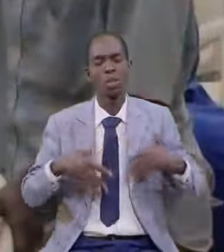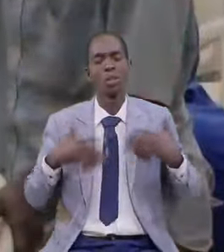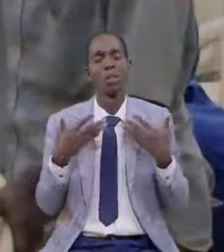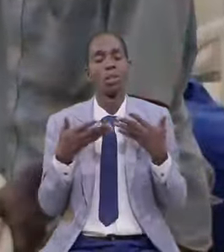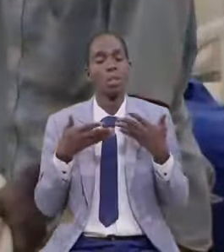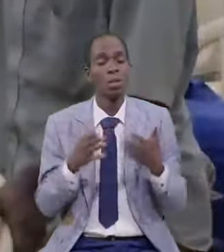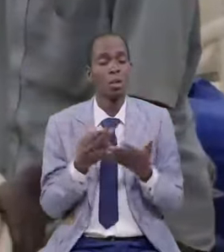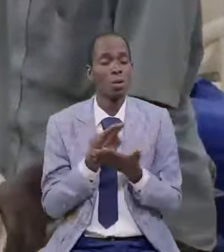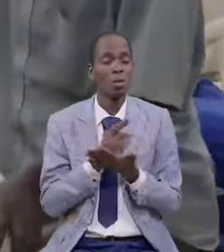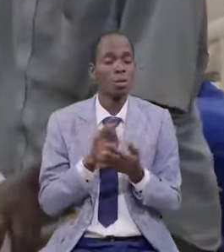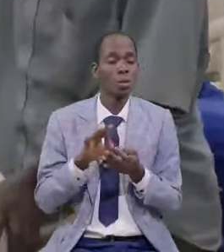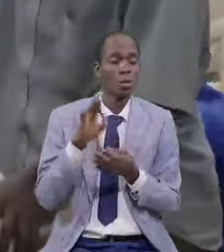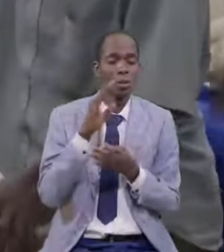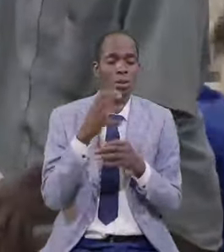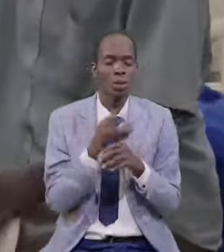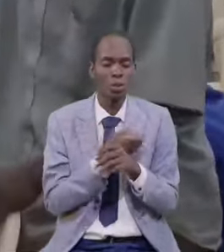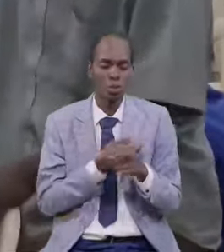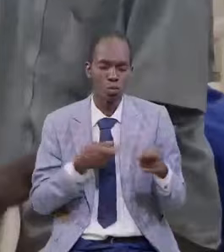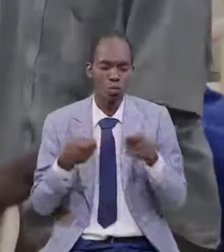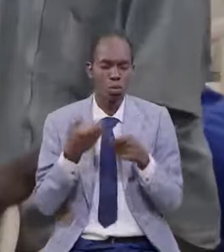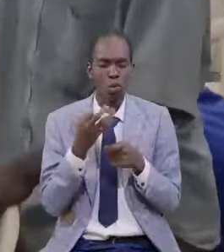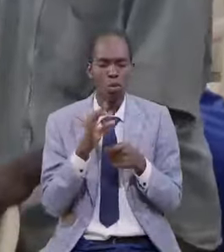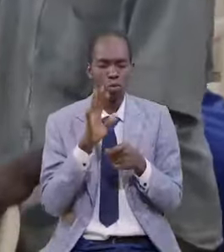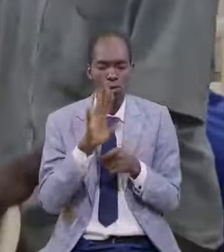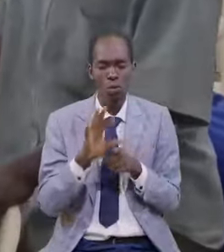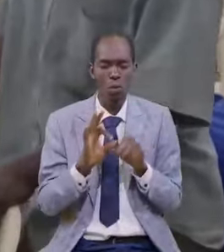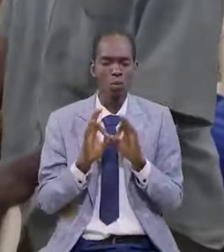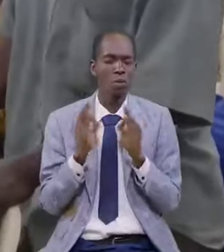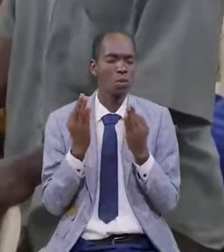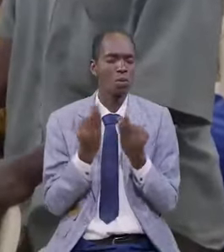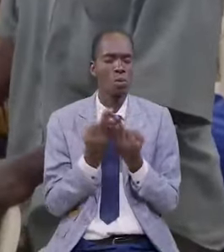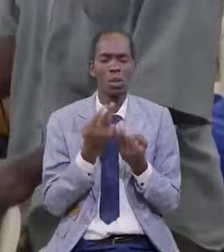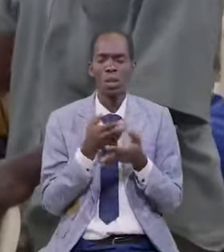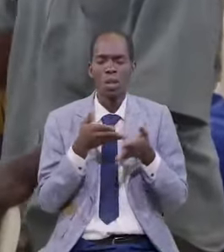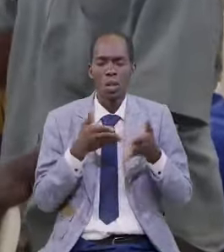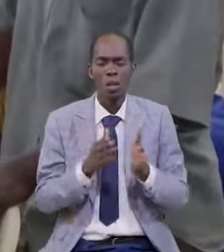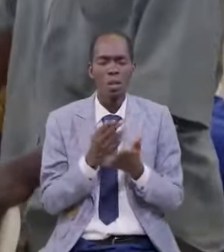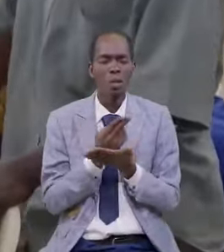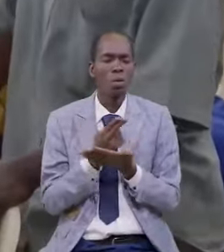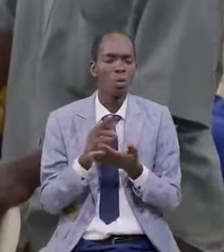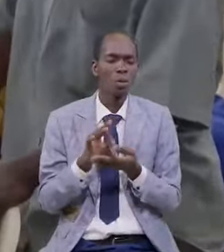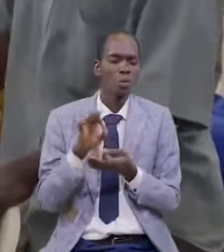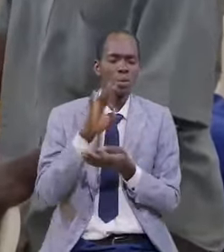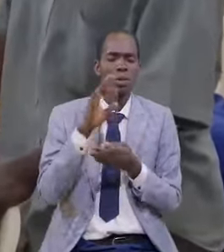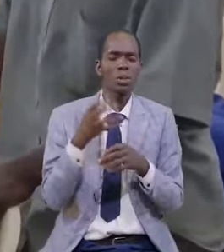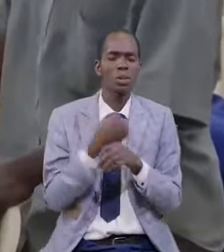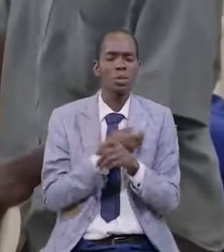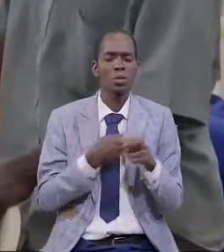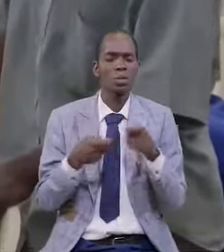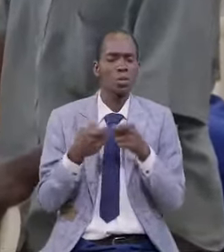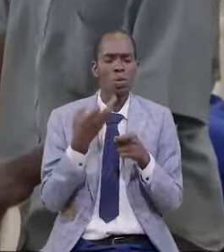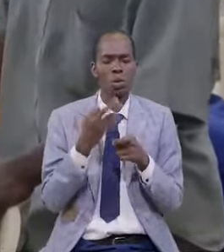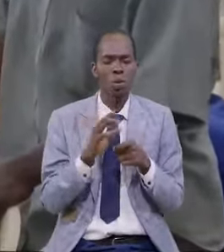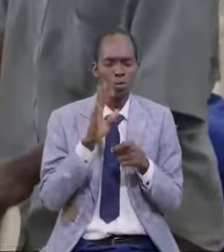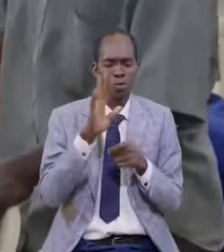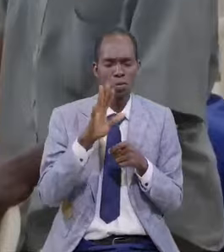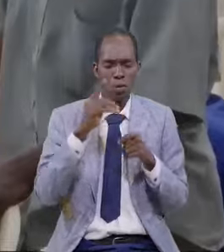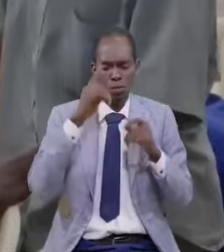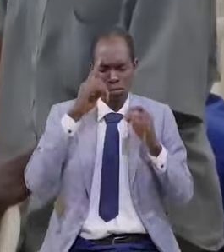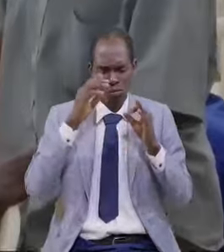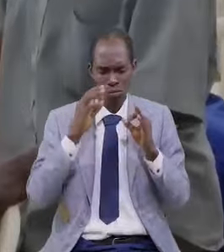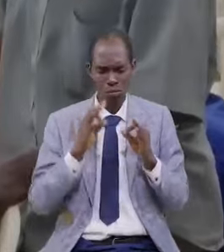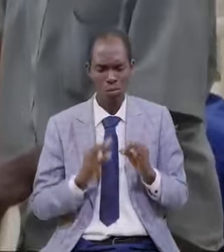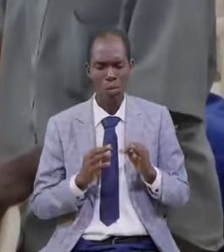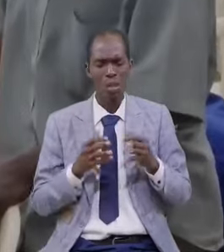Spirit take the leadership of my Ministry let the Holy Spirit take the leadership of my decisions let the Holy Spirit take the